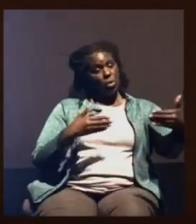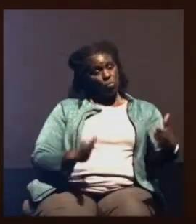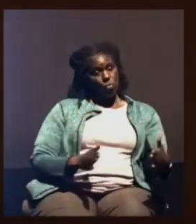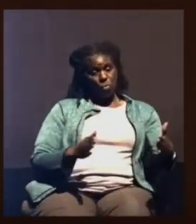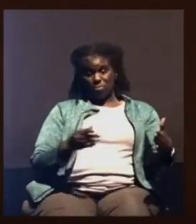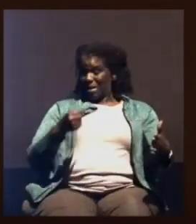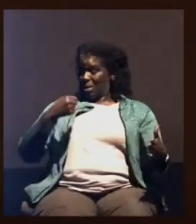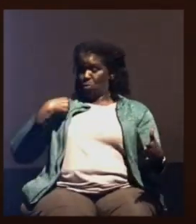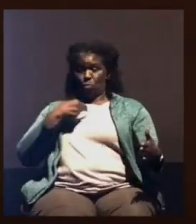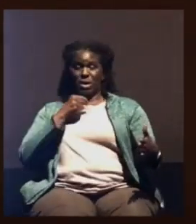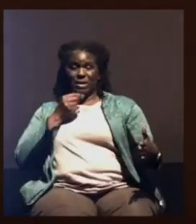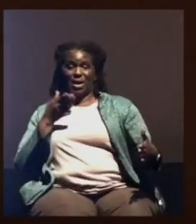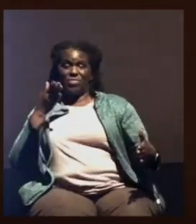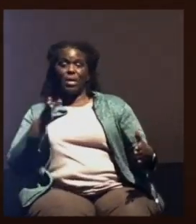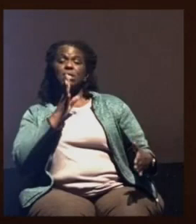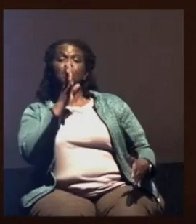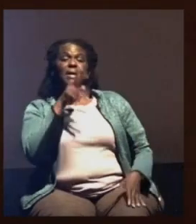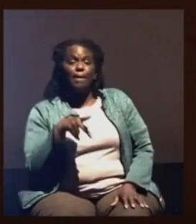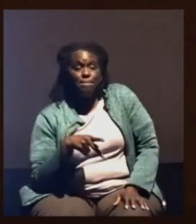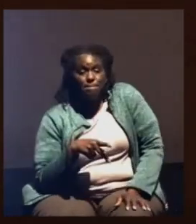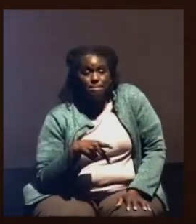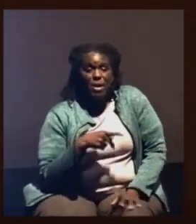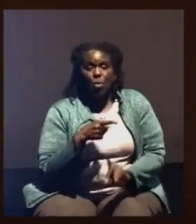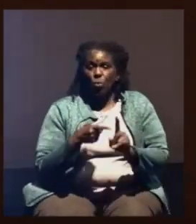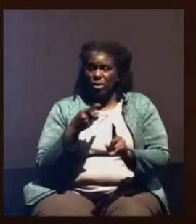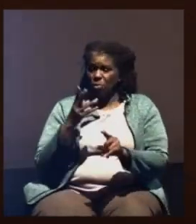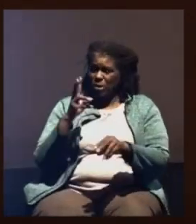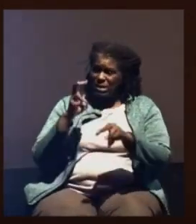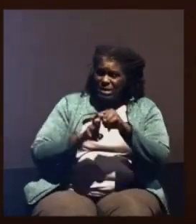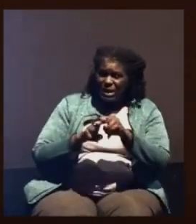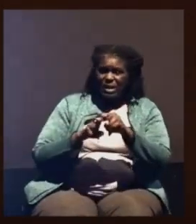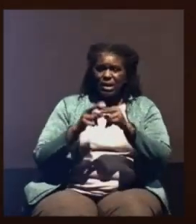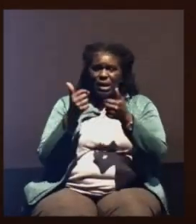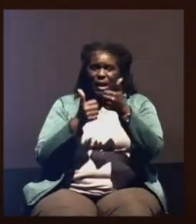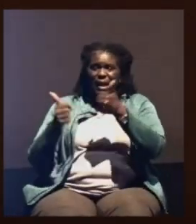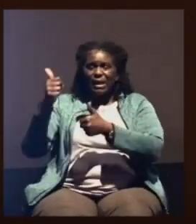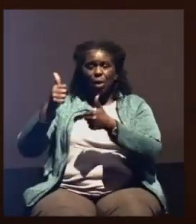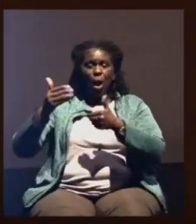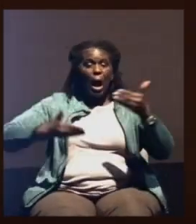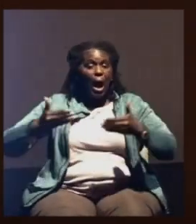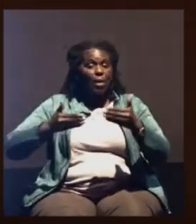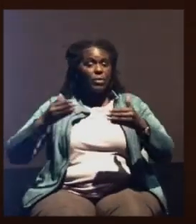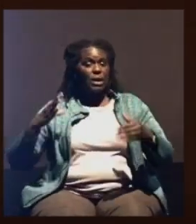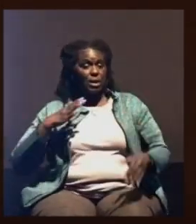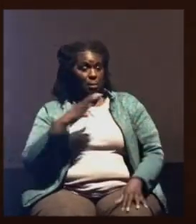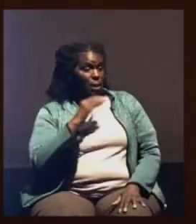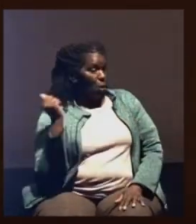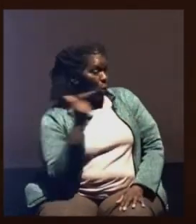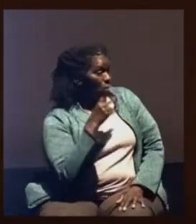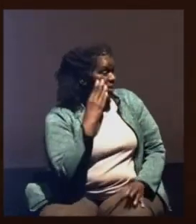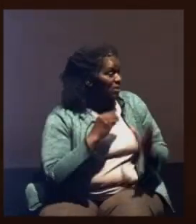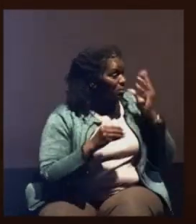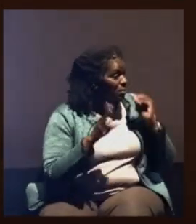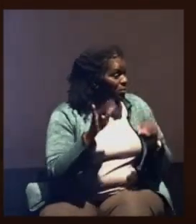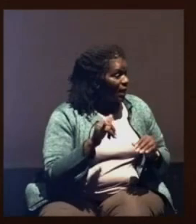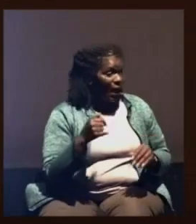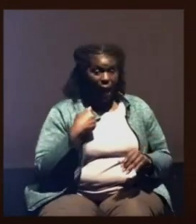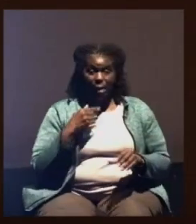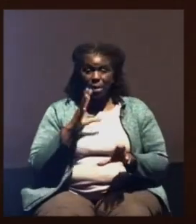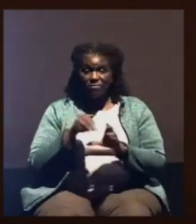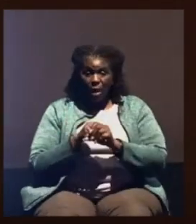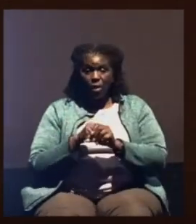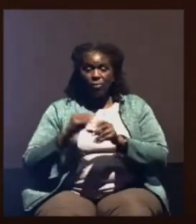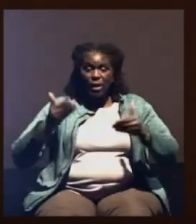not in, that's when you speak up. When you are sitting on a hiring committee, which we've all been on, and I'm on a few now, and